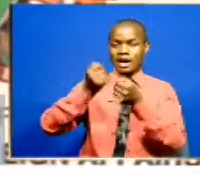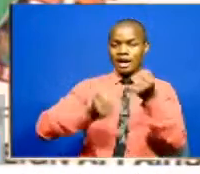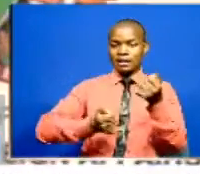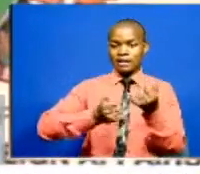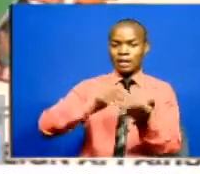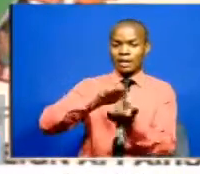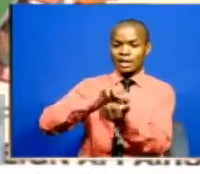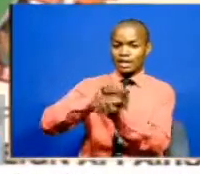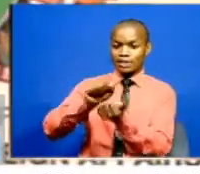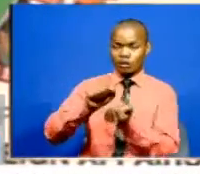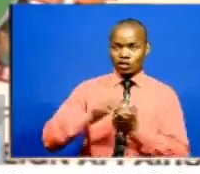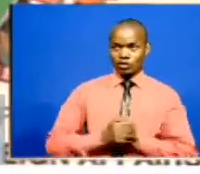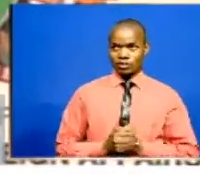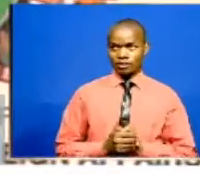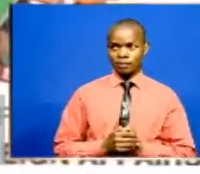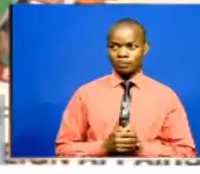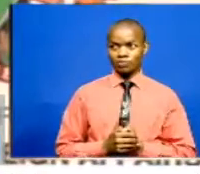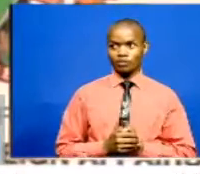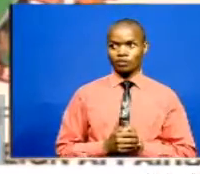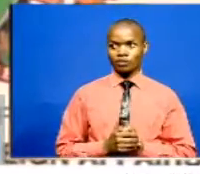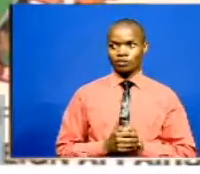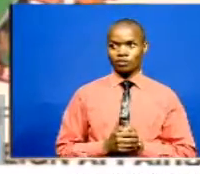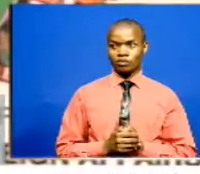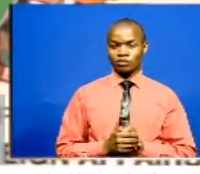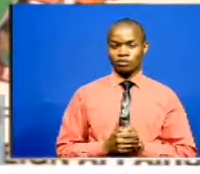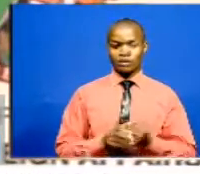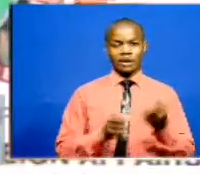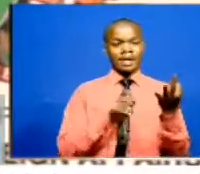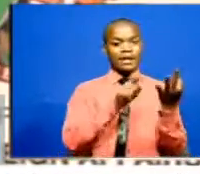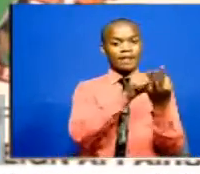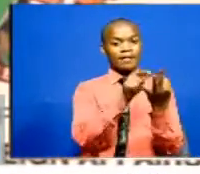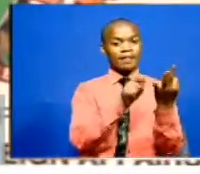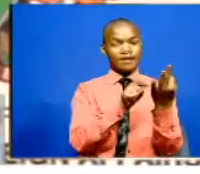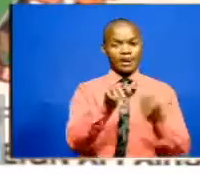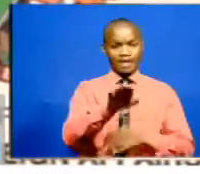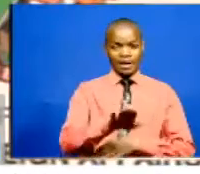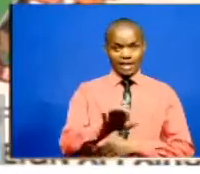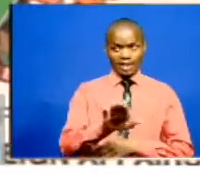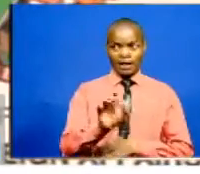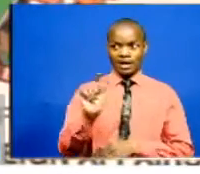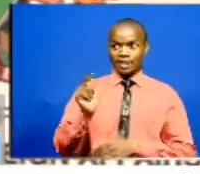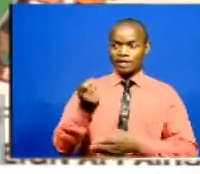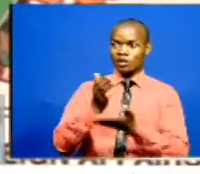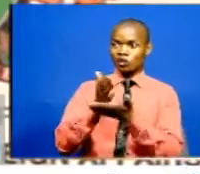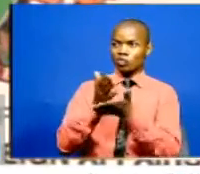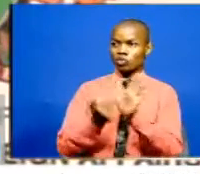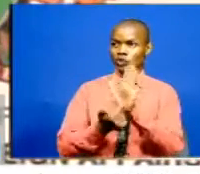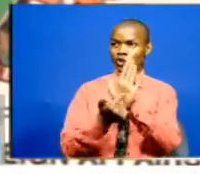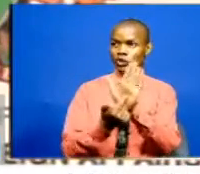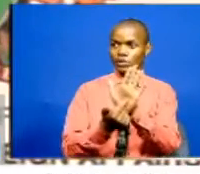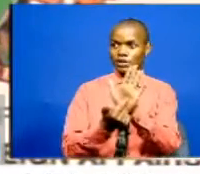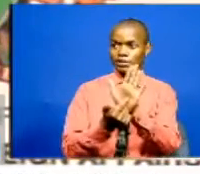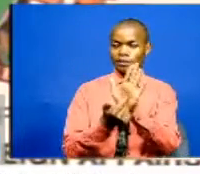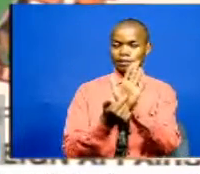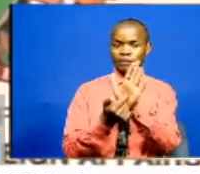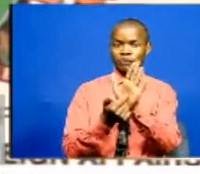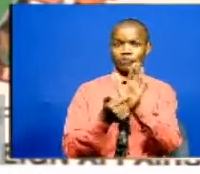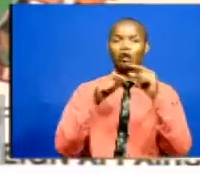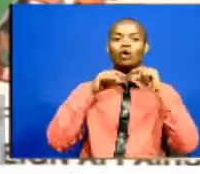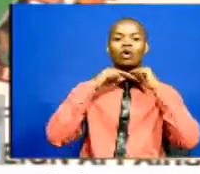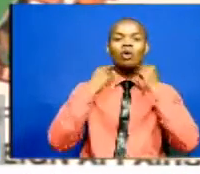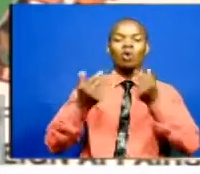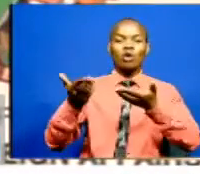are thrilled that in all those three areas, Kenya has demonstrated, as a host country,